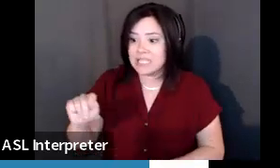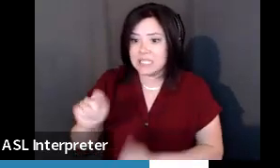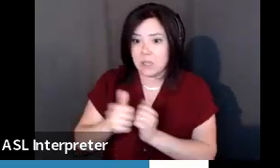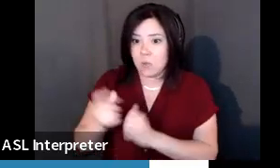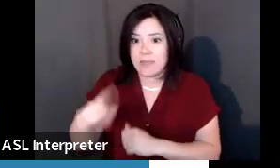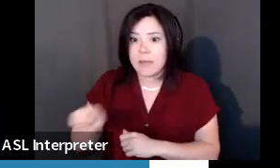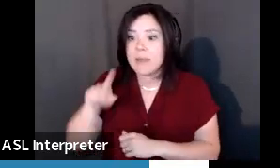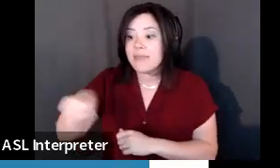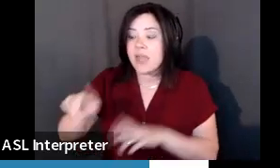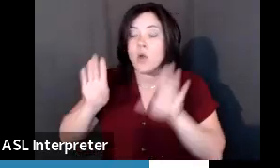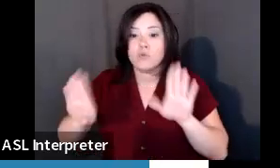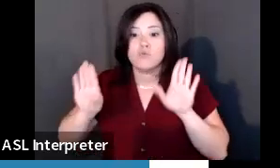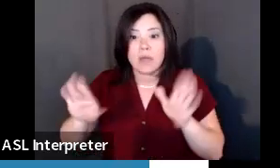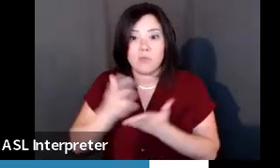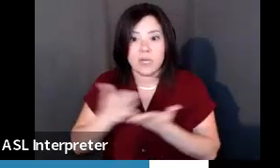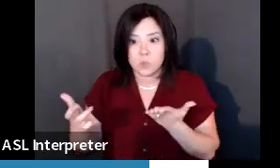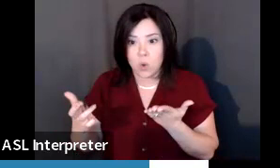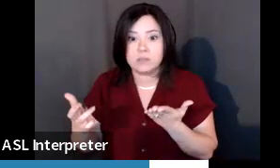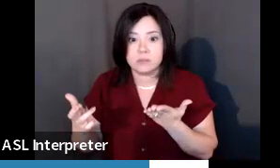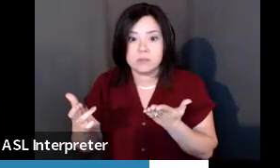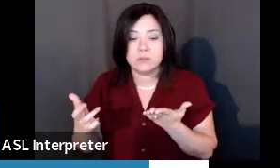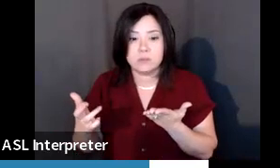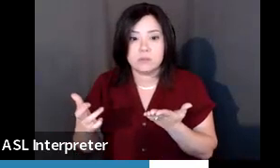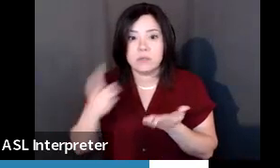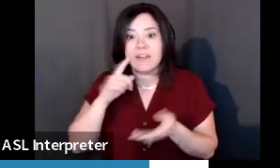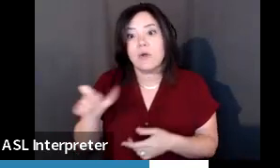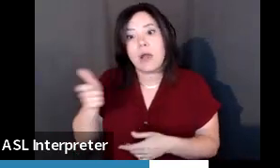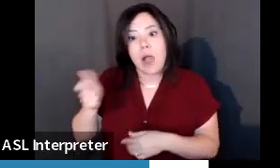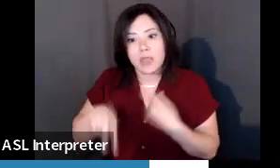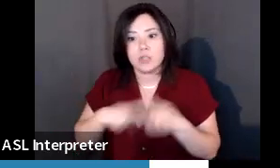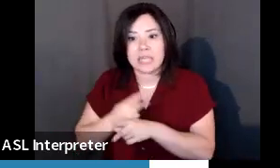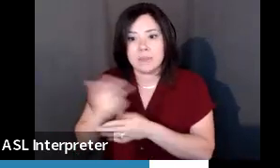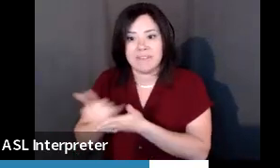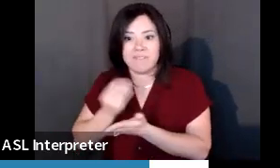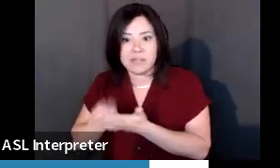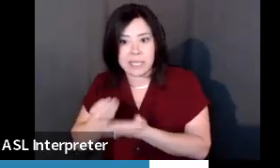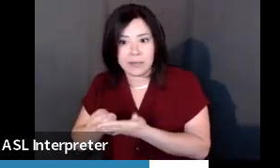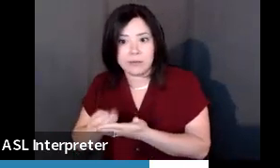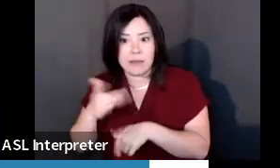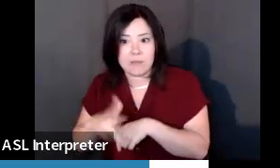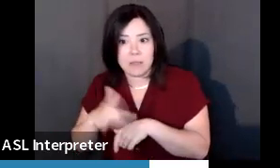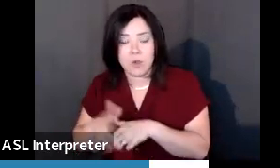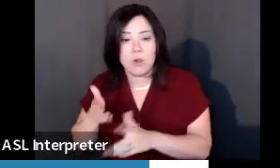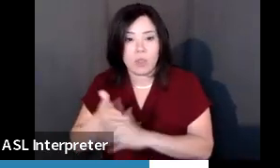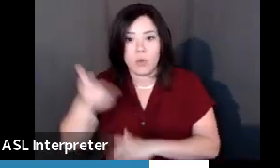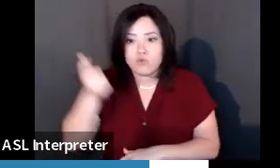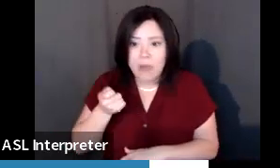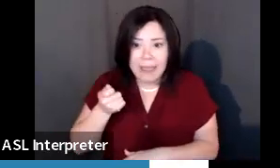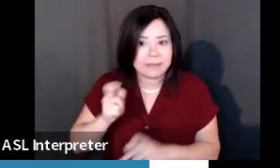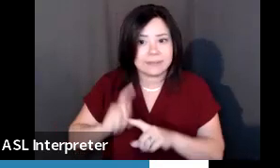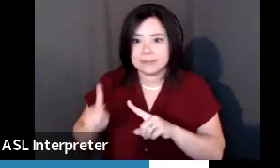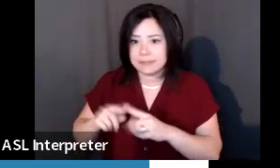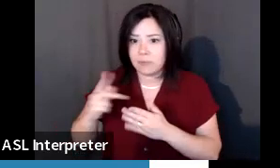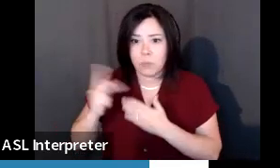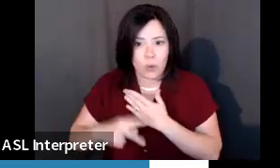great resource for other types of funding that might be available through grants or different